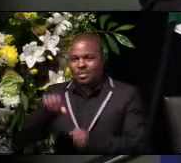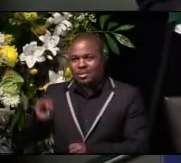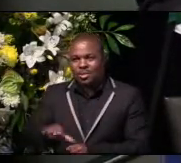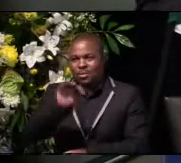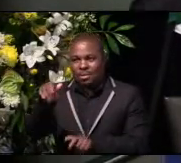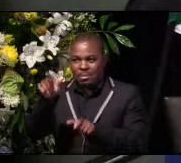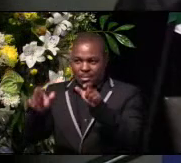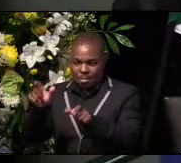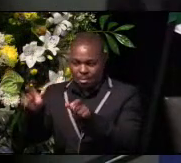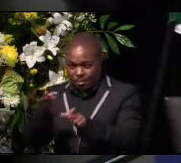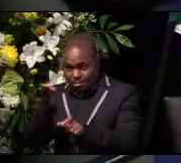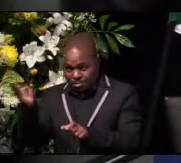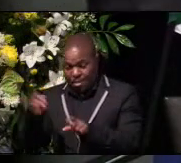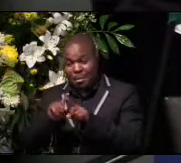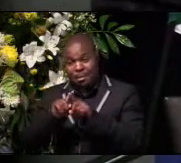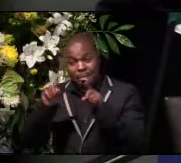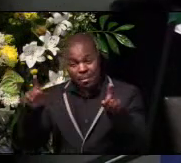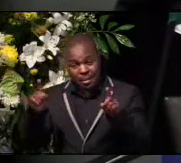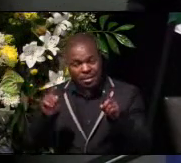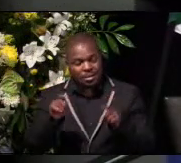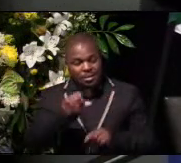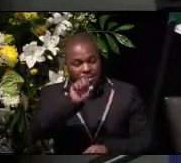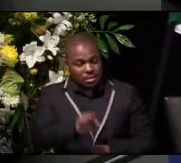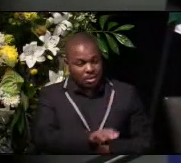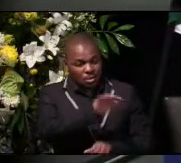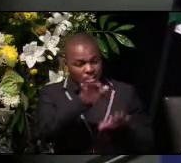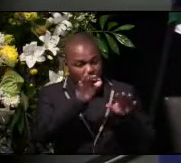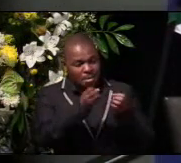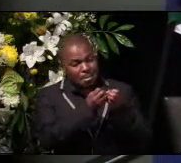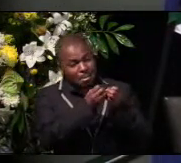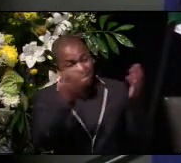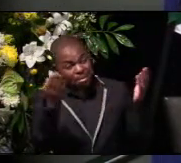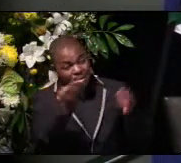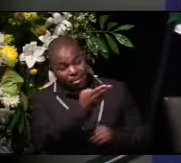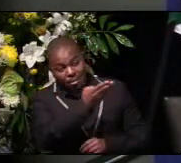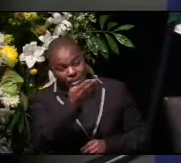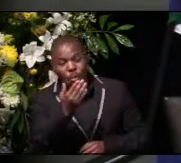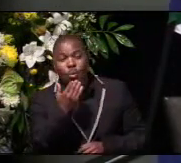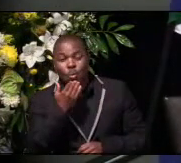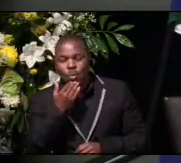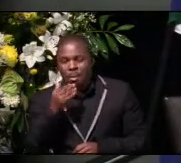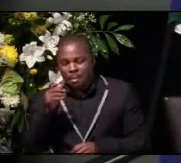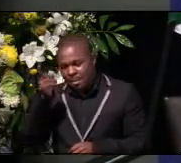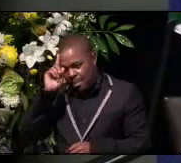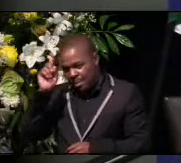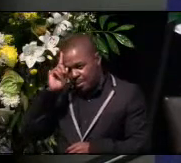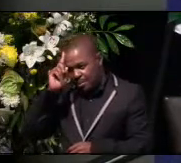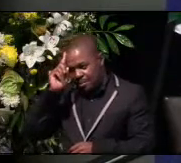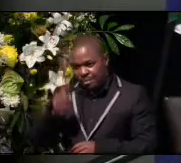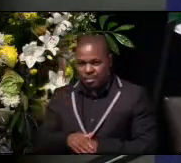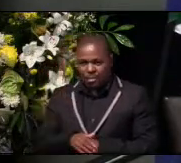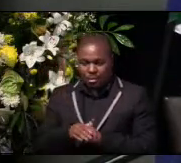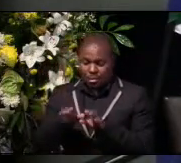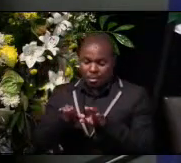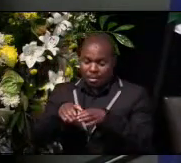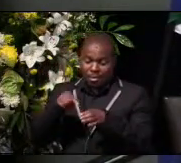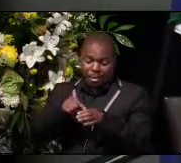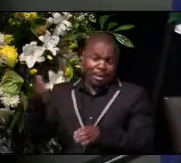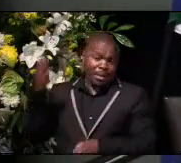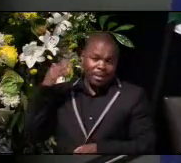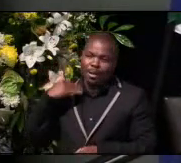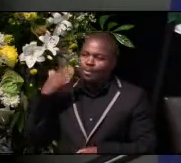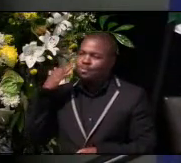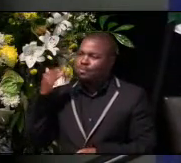majority of the people of South Africa are black and the leadership of the party was white